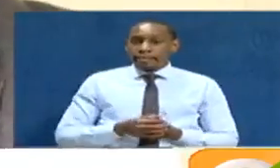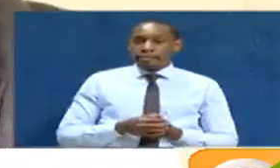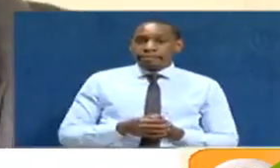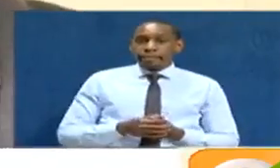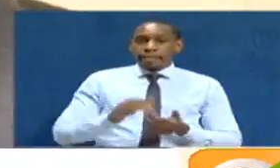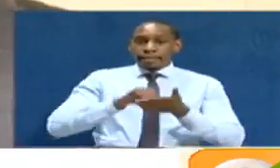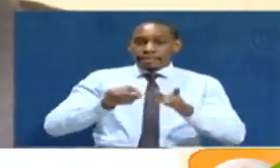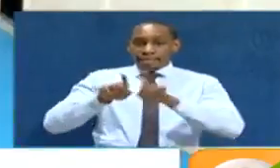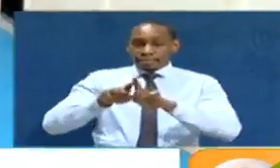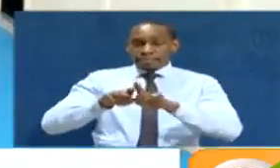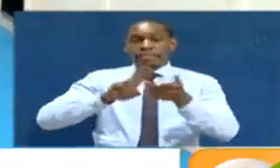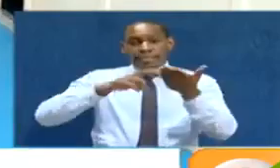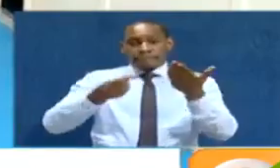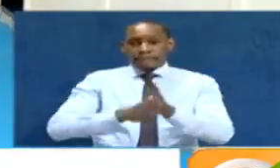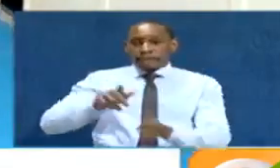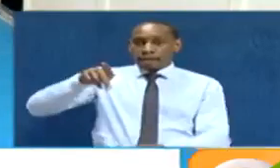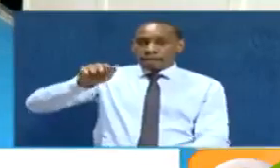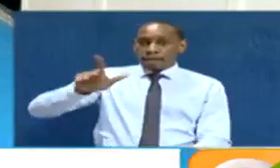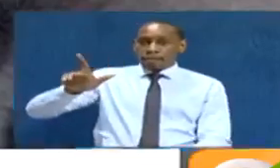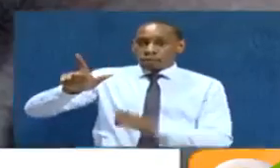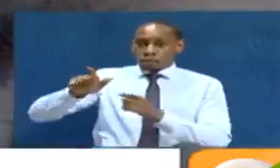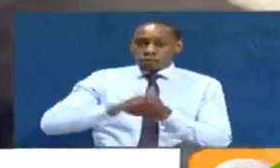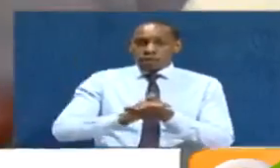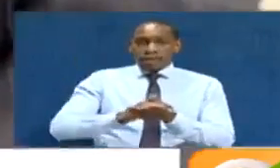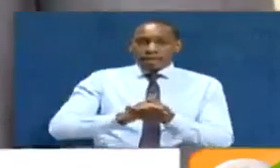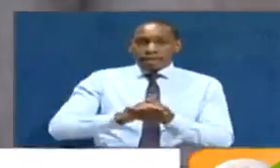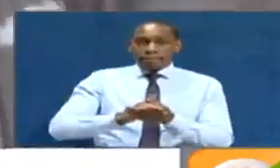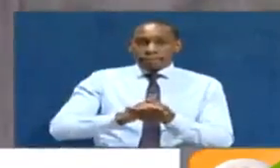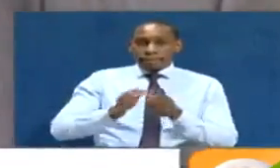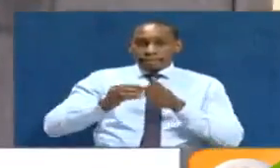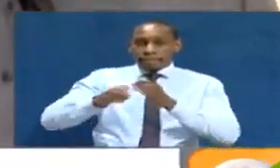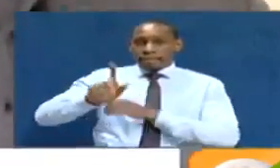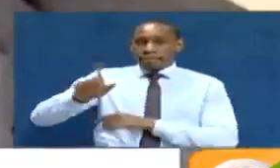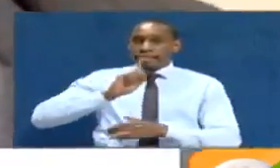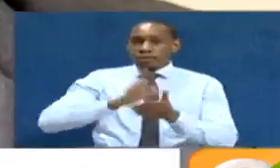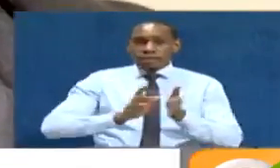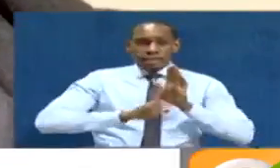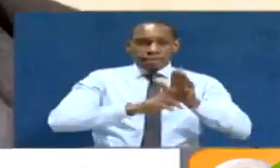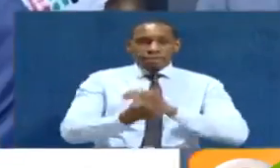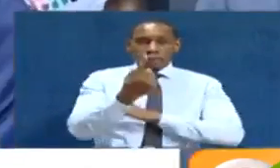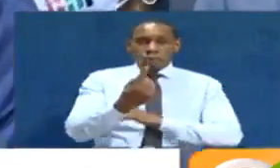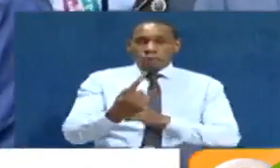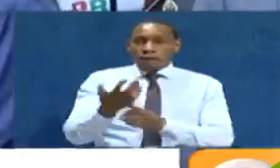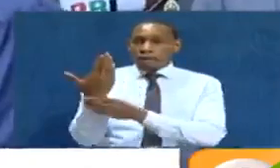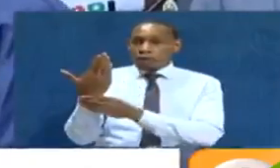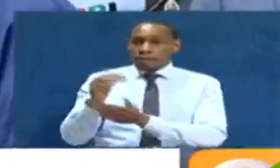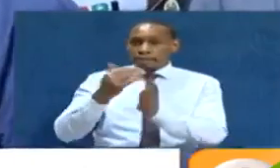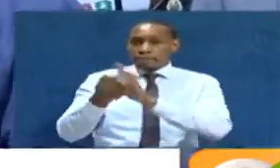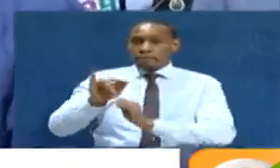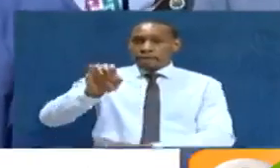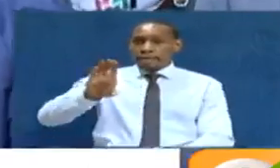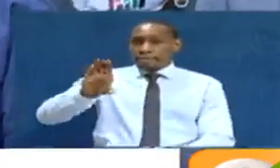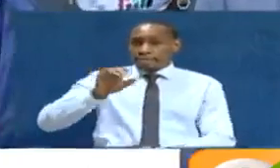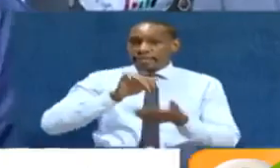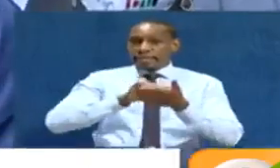But even this will fail. Paul Mwangi, a key drafter of the bill, said they presented only a single copy of the bill to the